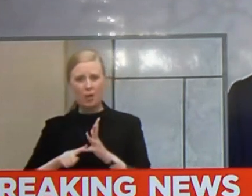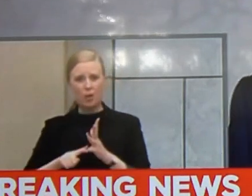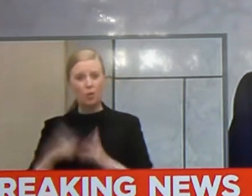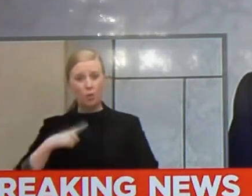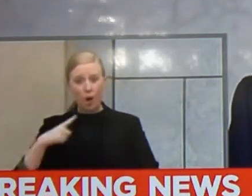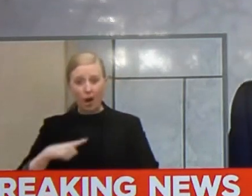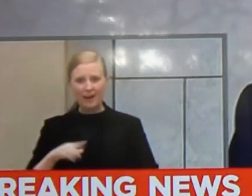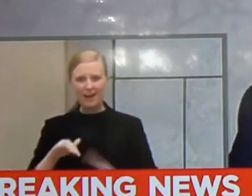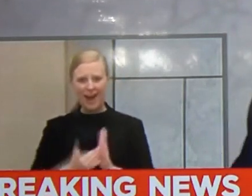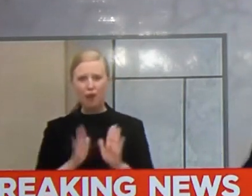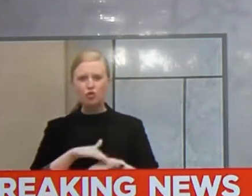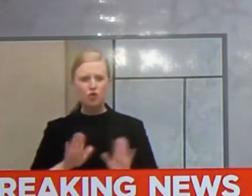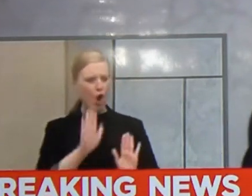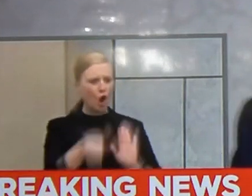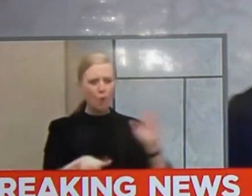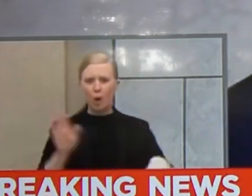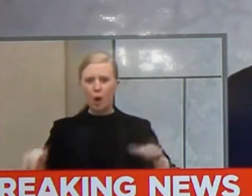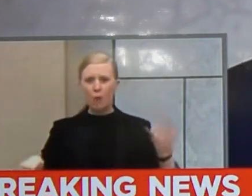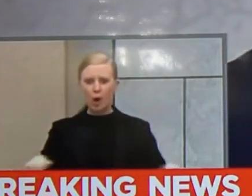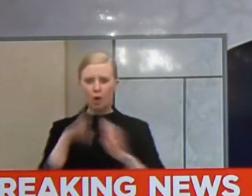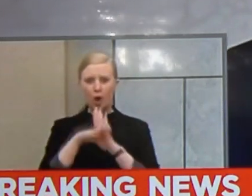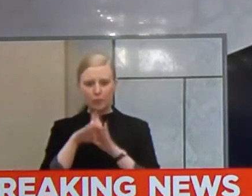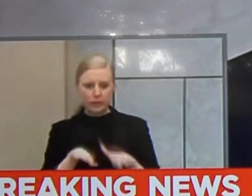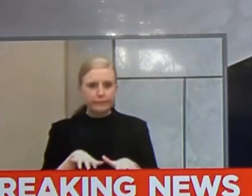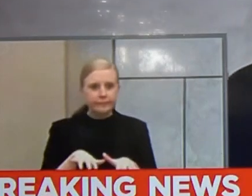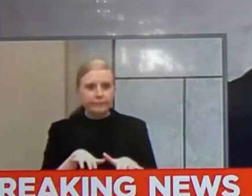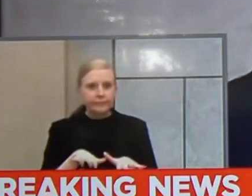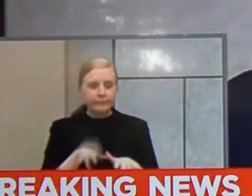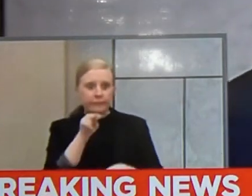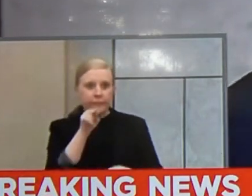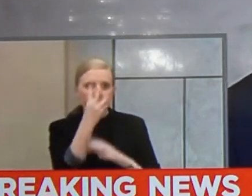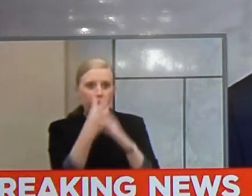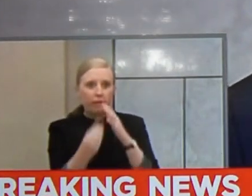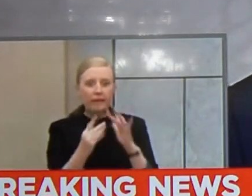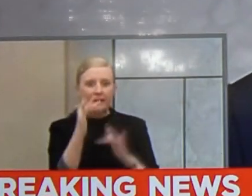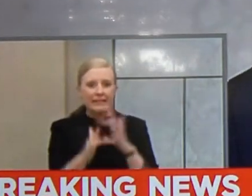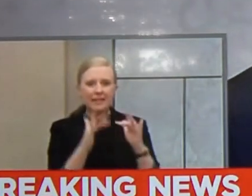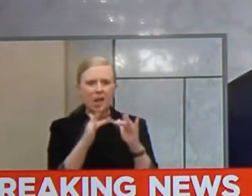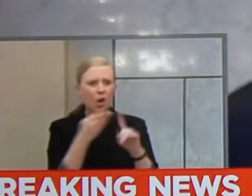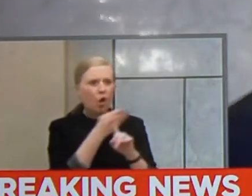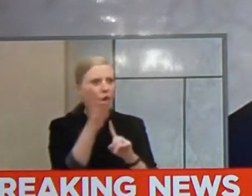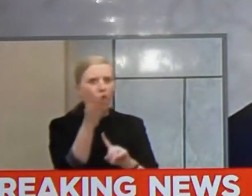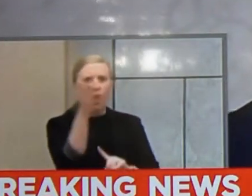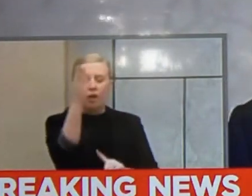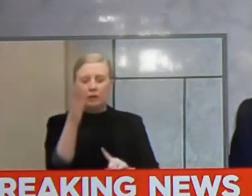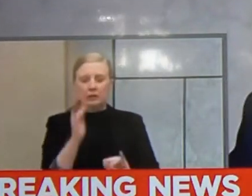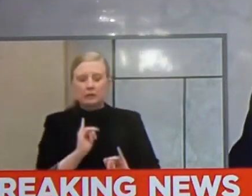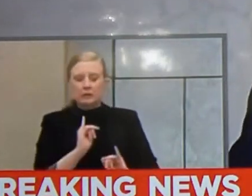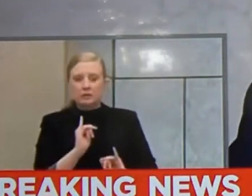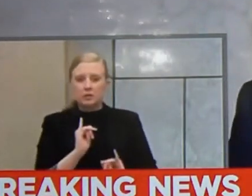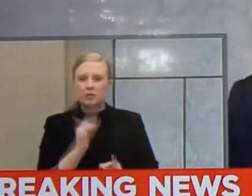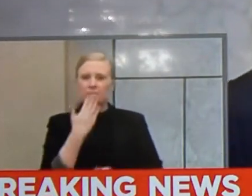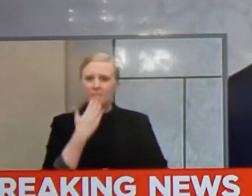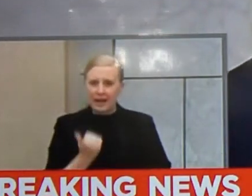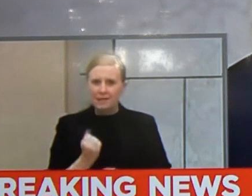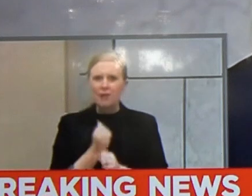have been online. And I encourage all parents to go to esafety.gov.au and check out the very helpful hints that will help